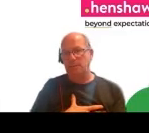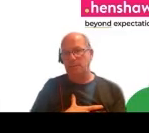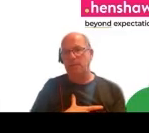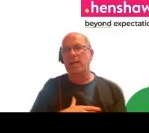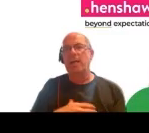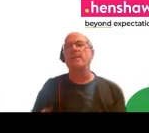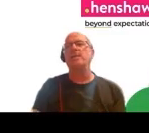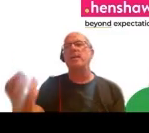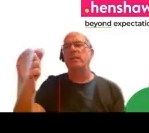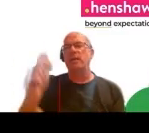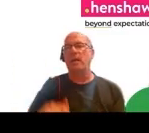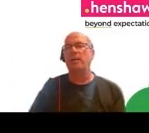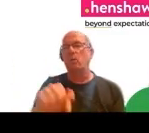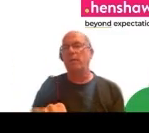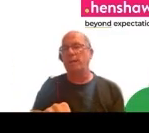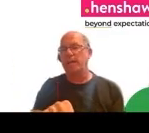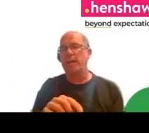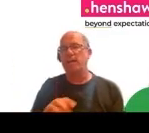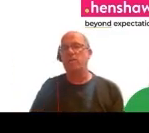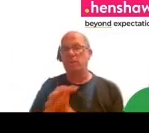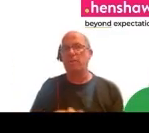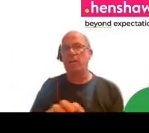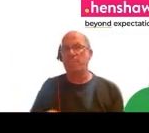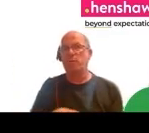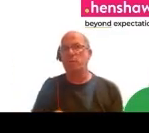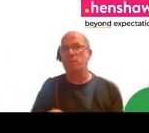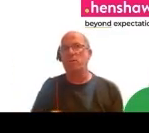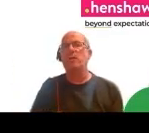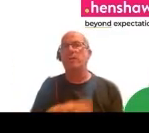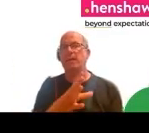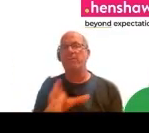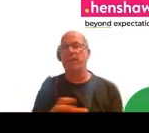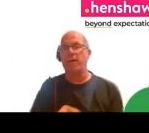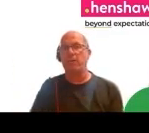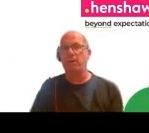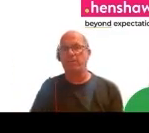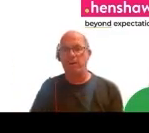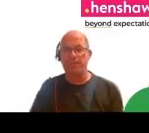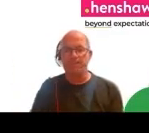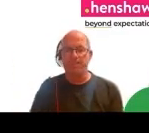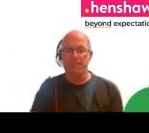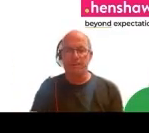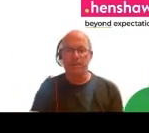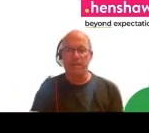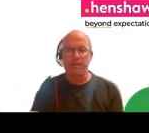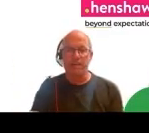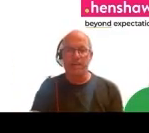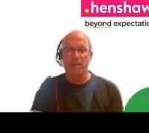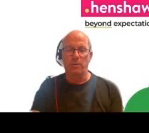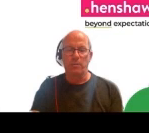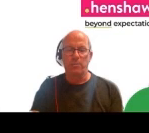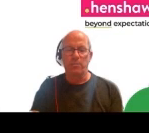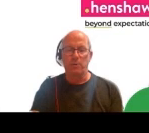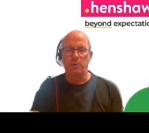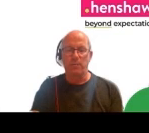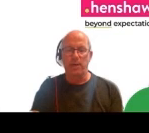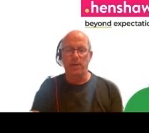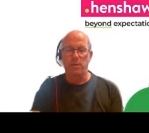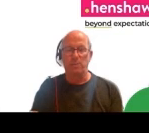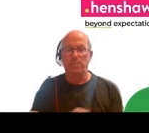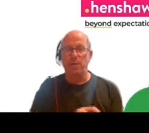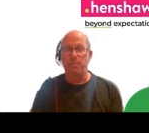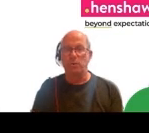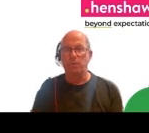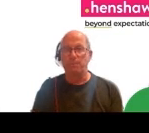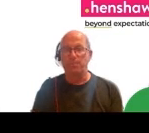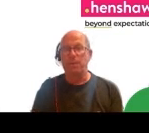activate. okay, it means I can quickly get to the main buttons to navigate around the phone. Okay, I'm going to put the focus